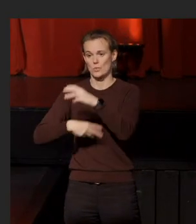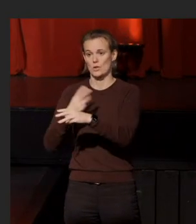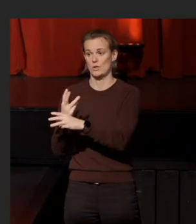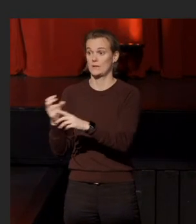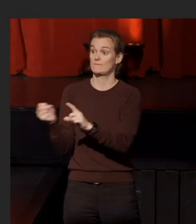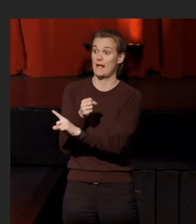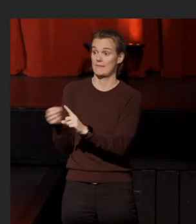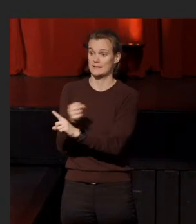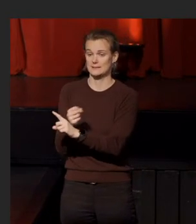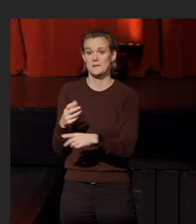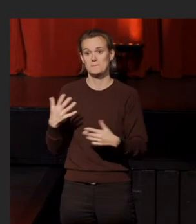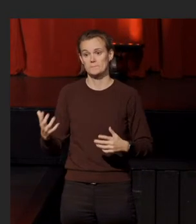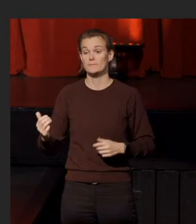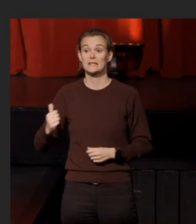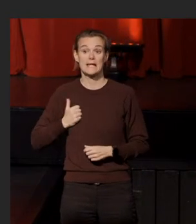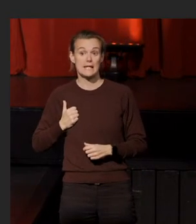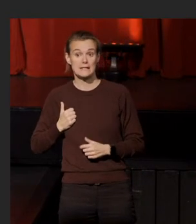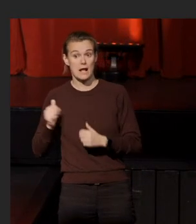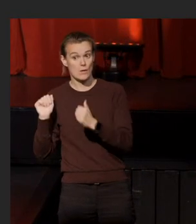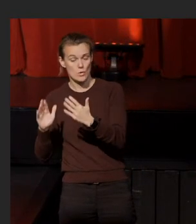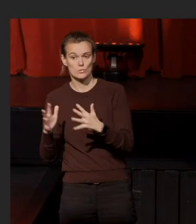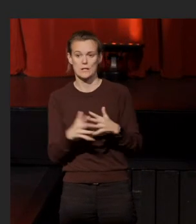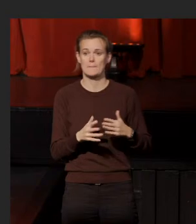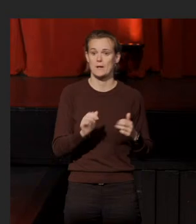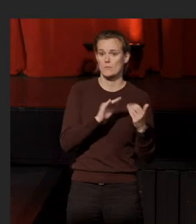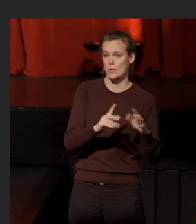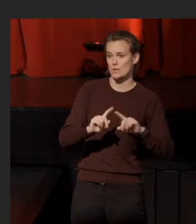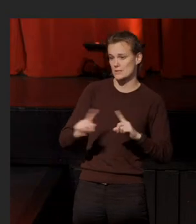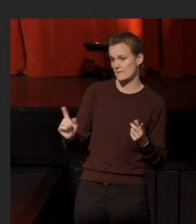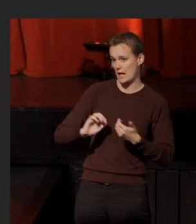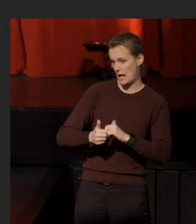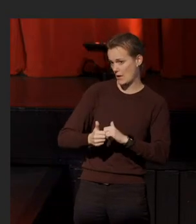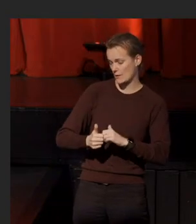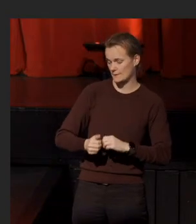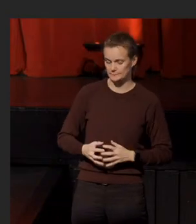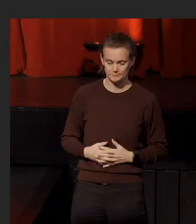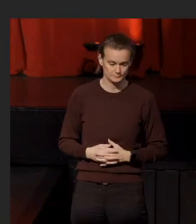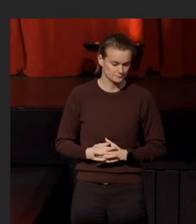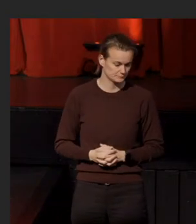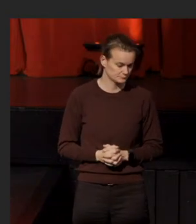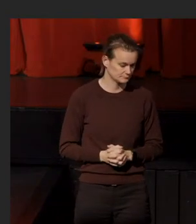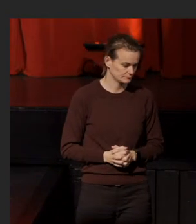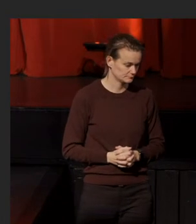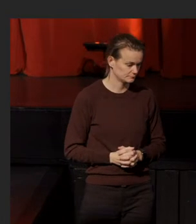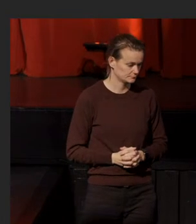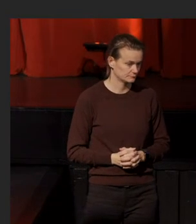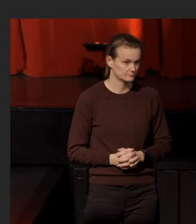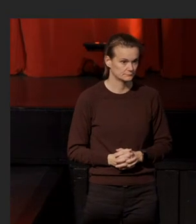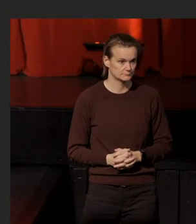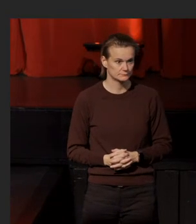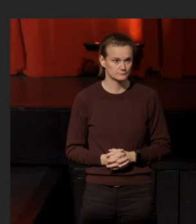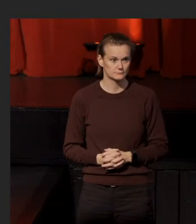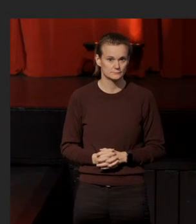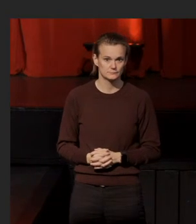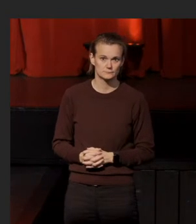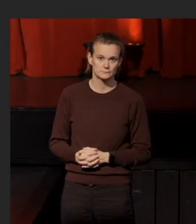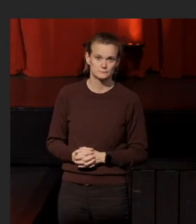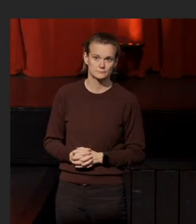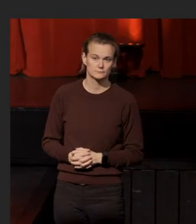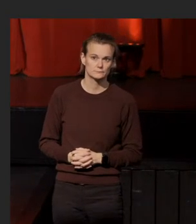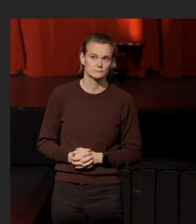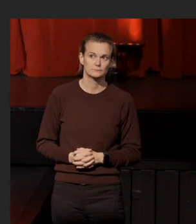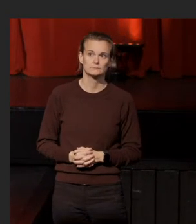to the Americans? So I think I'm going to let somebody else answer the question, how do the two